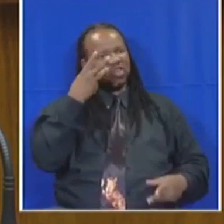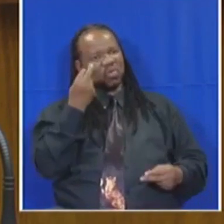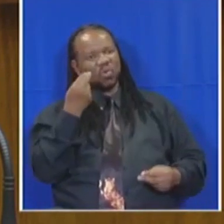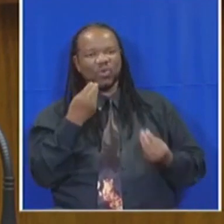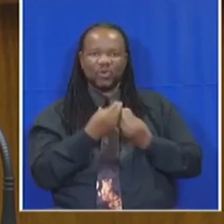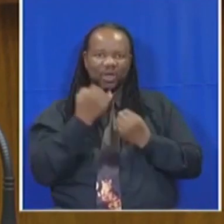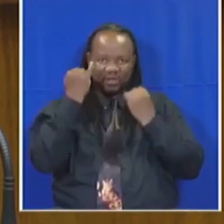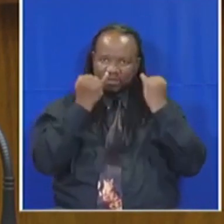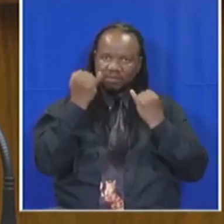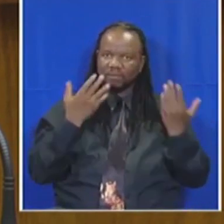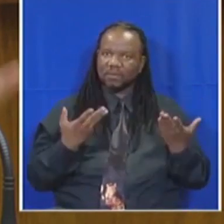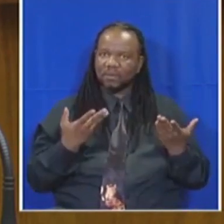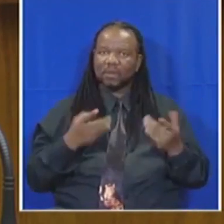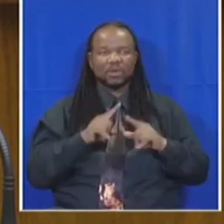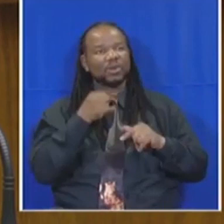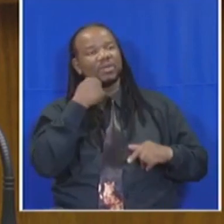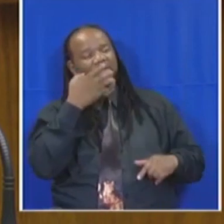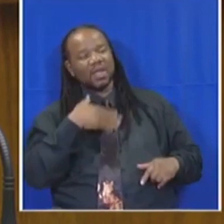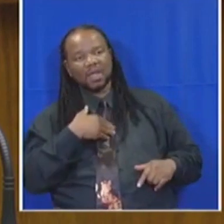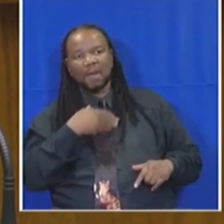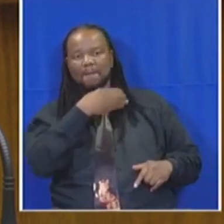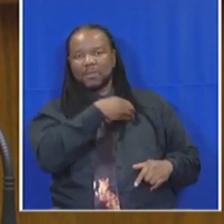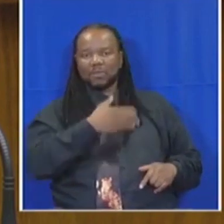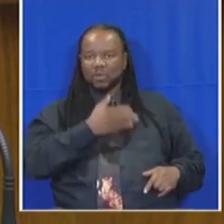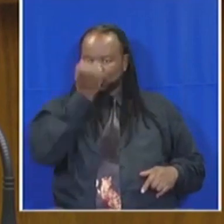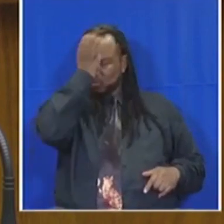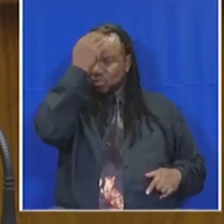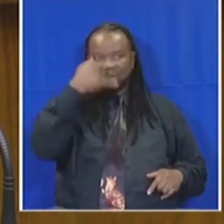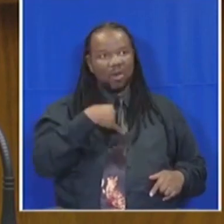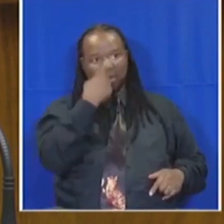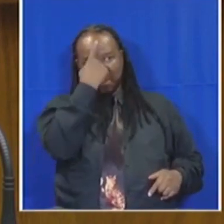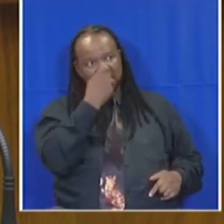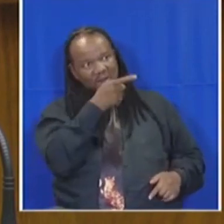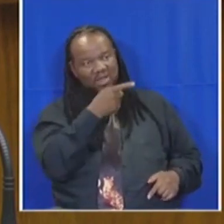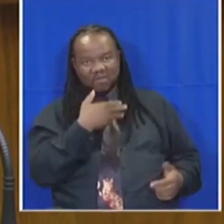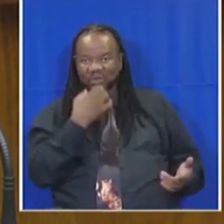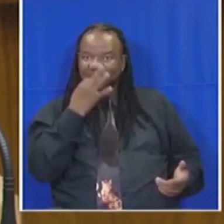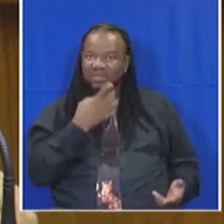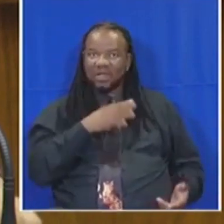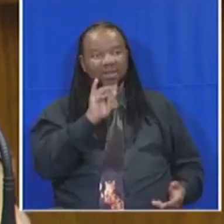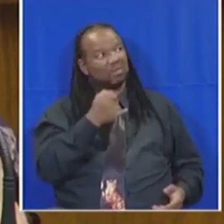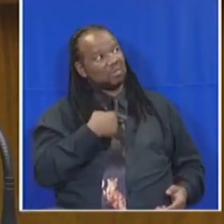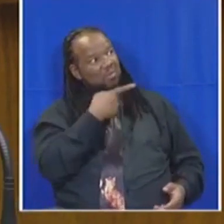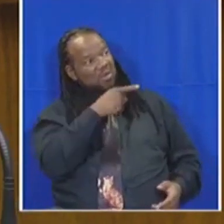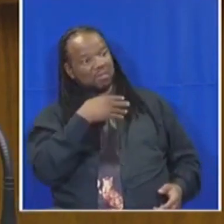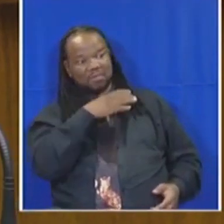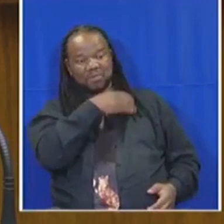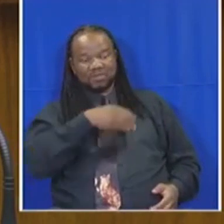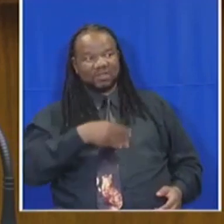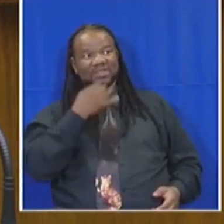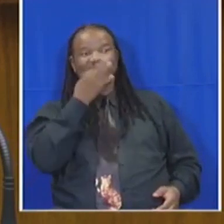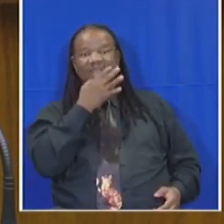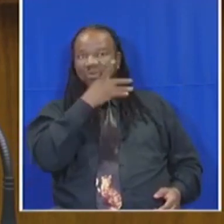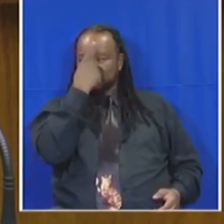Also, don't tell us because President Zuma said grants will be paid that we must simply believe that. We don't believe anything your president says. But